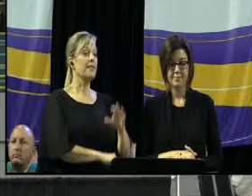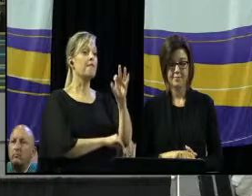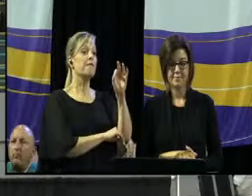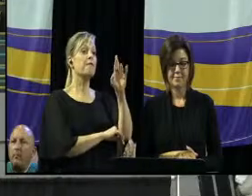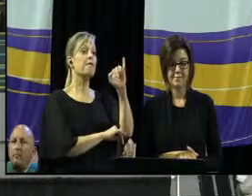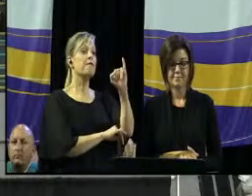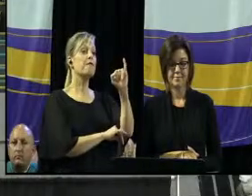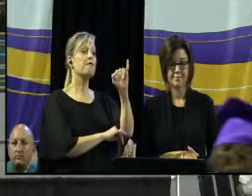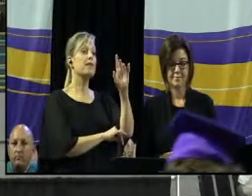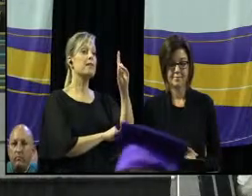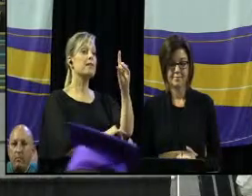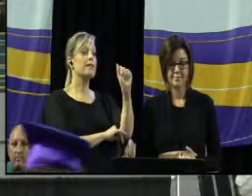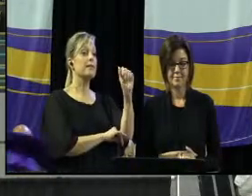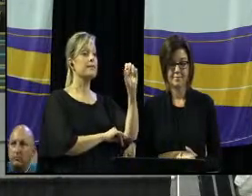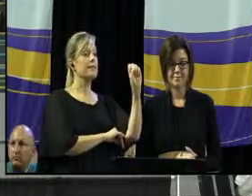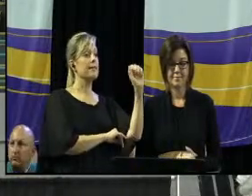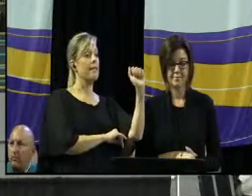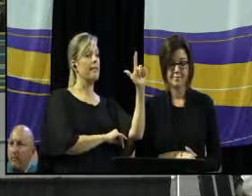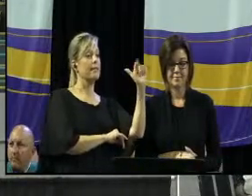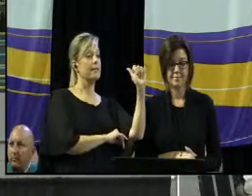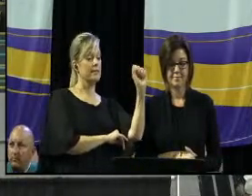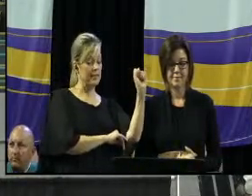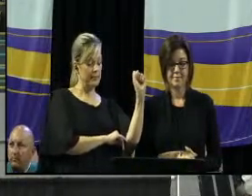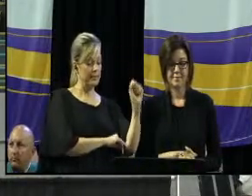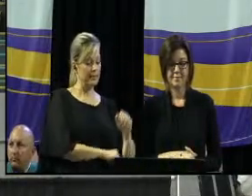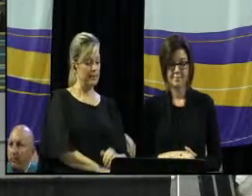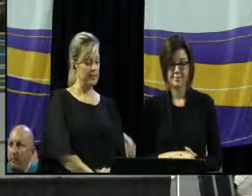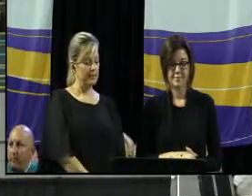Frida Laura Sales.